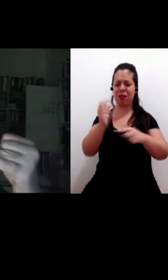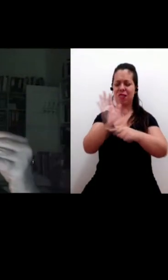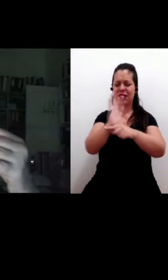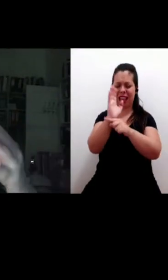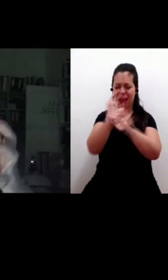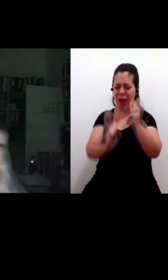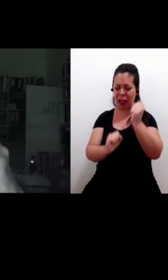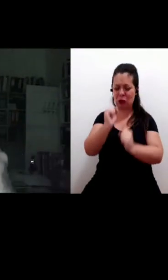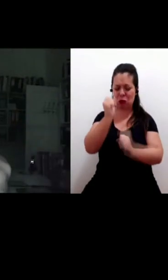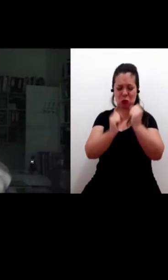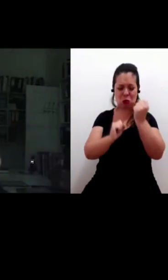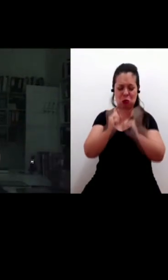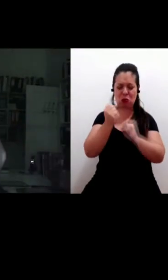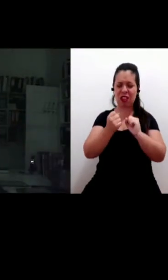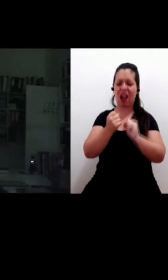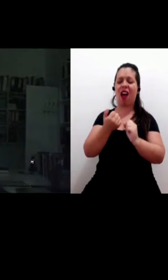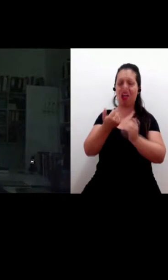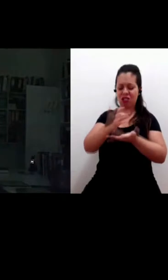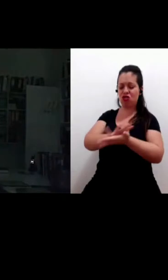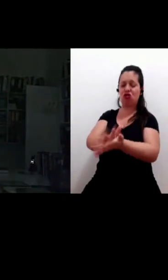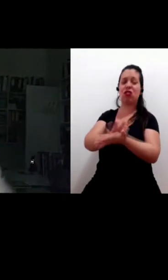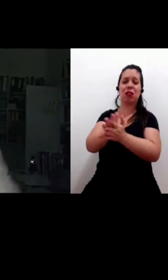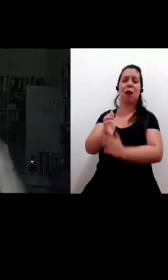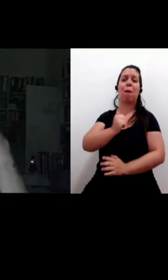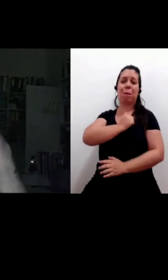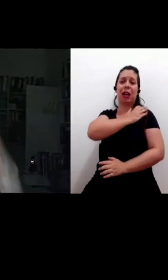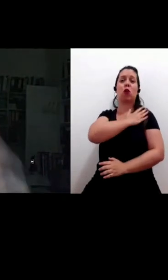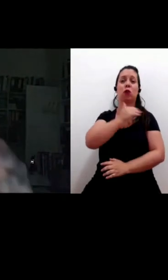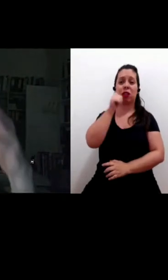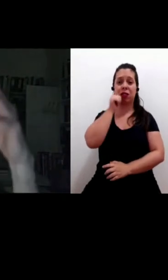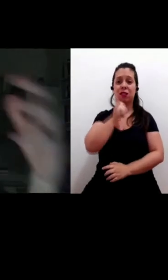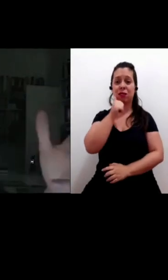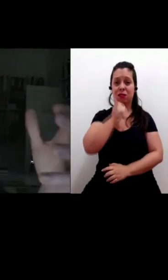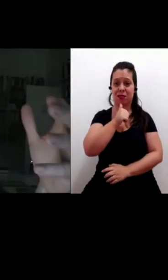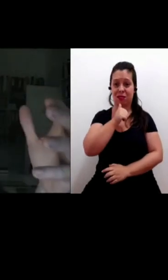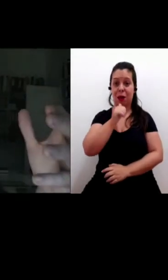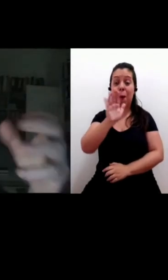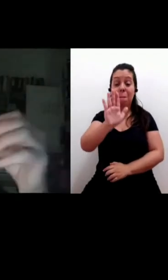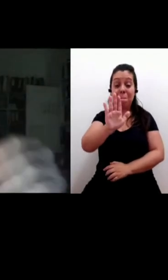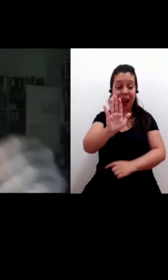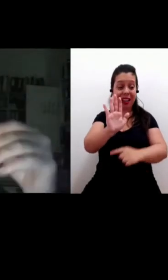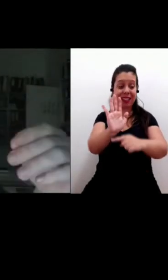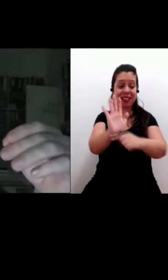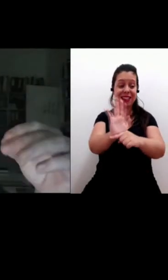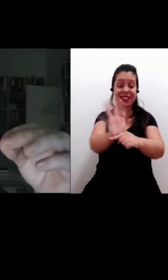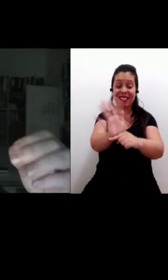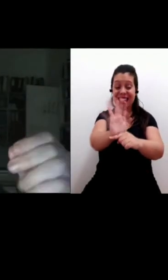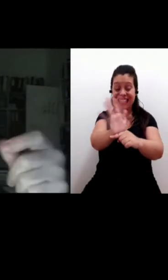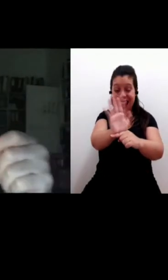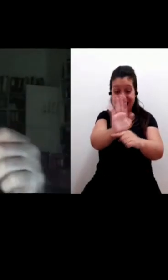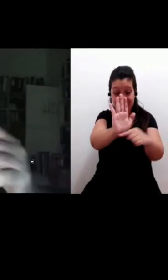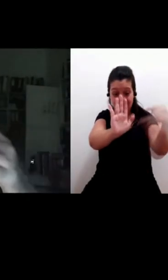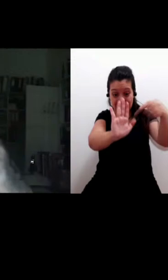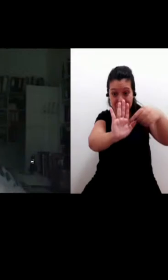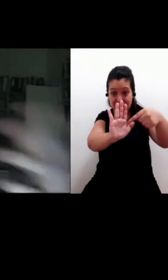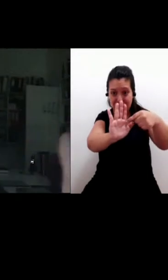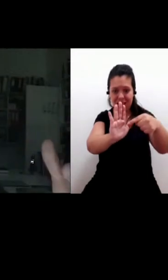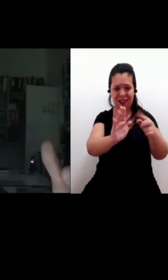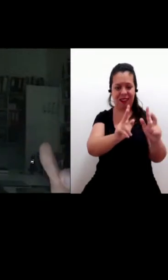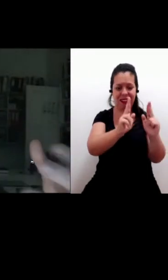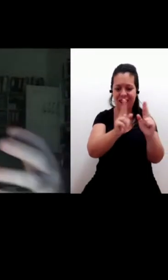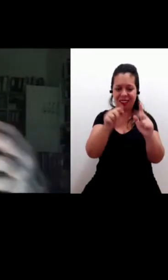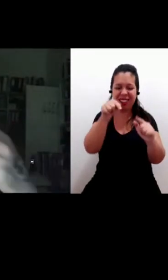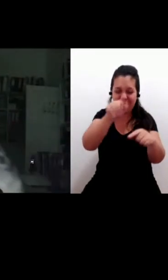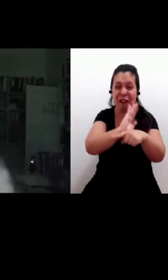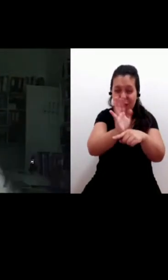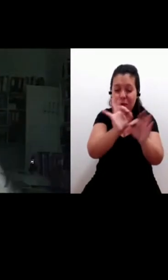is discriminatory, but the medium of cinema, shots and cuts, they are